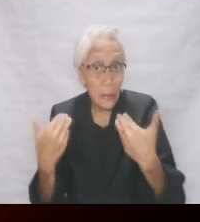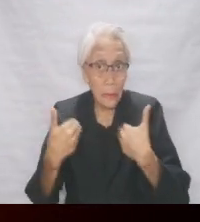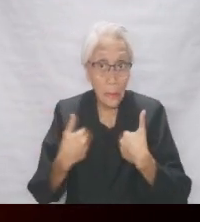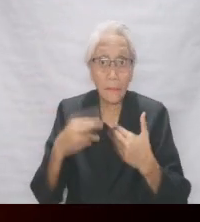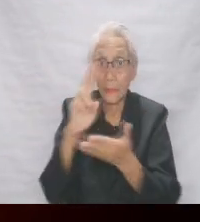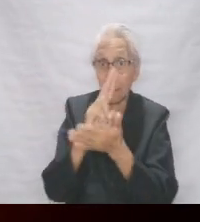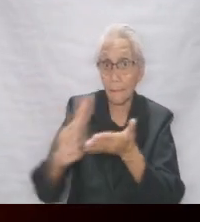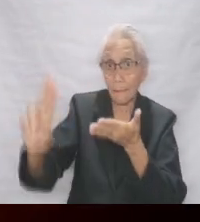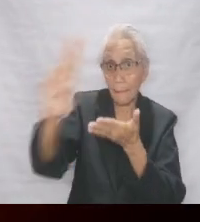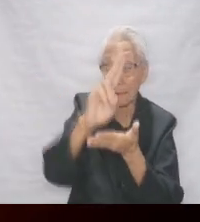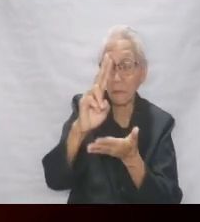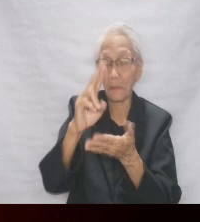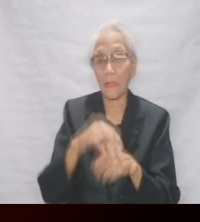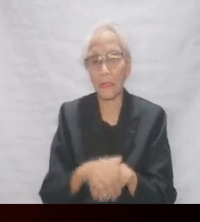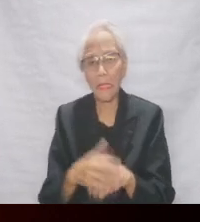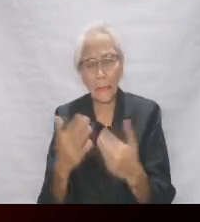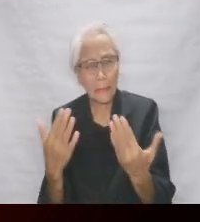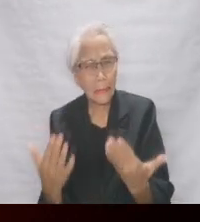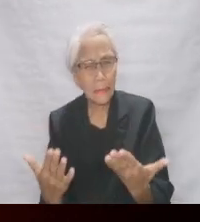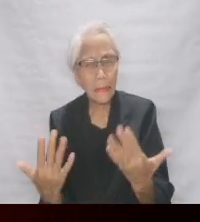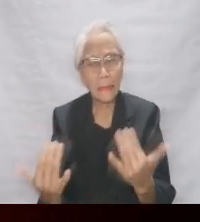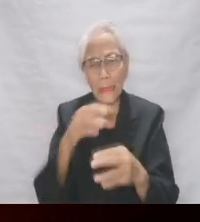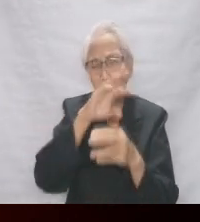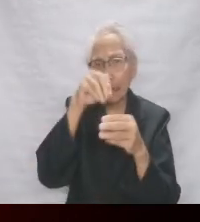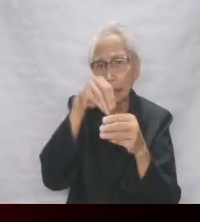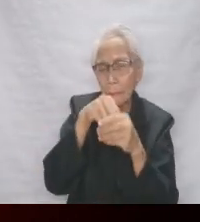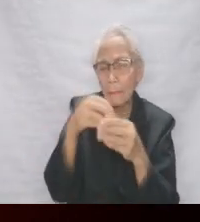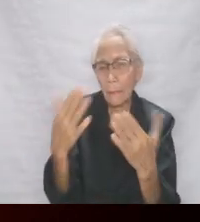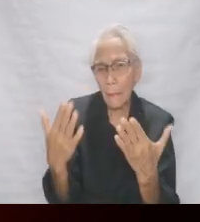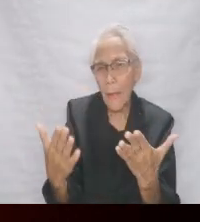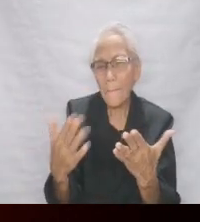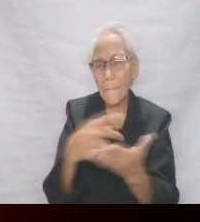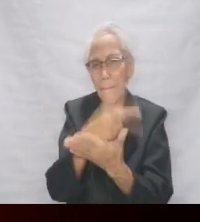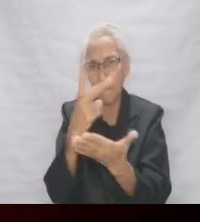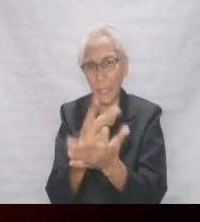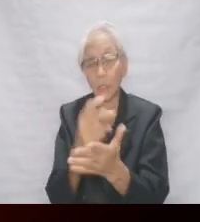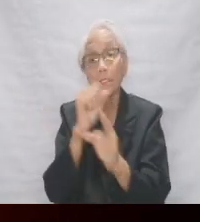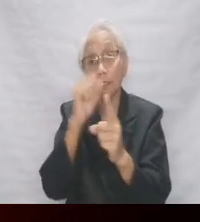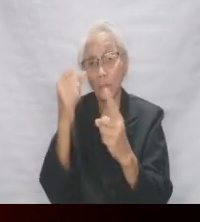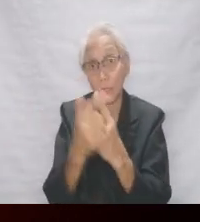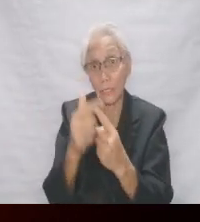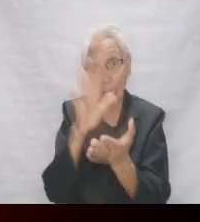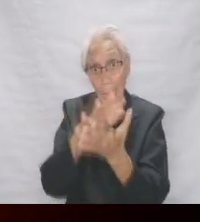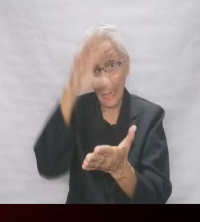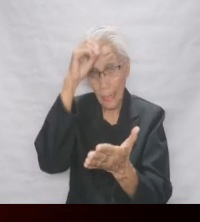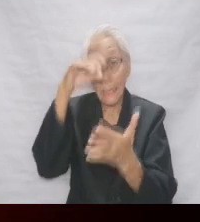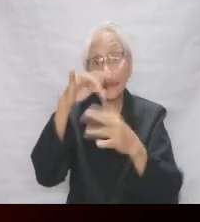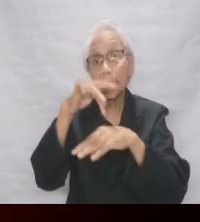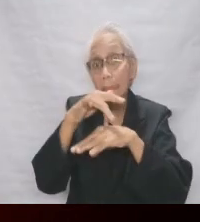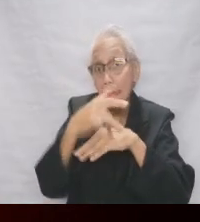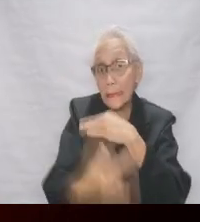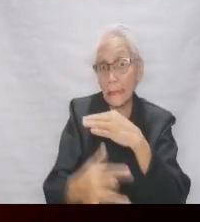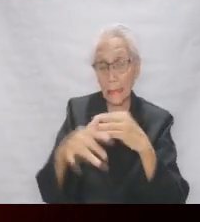Here to explain what's going on in their brains is Jonah Berger of the University of Pennsylvania. This sort of internalized form of herd behavior is